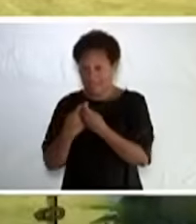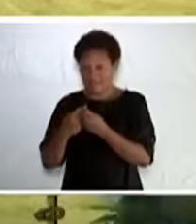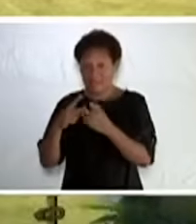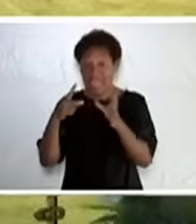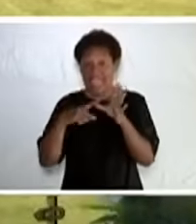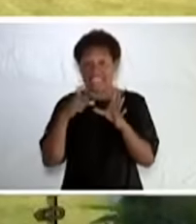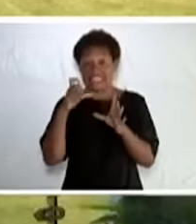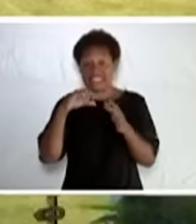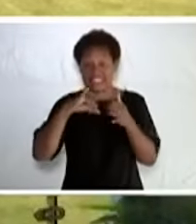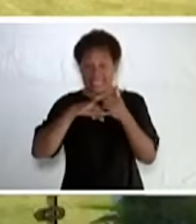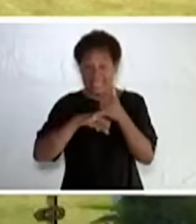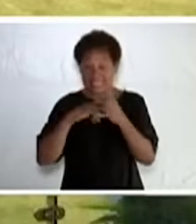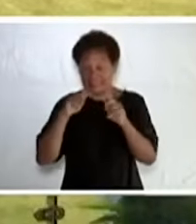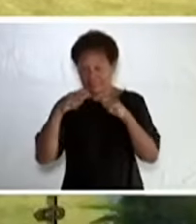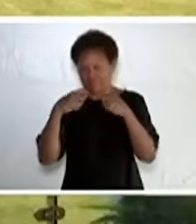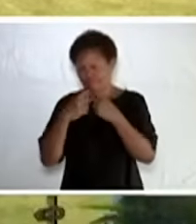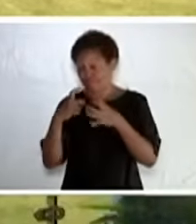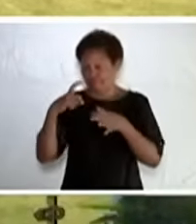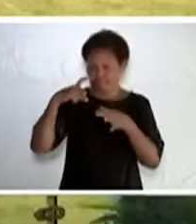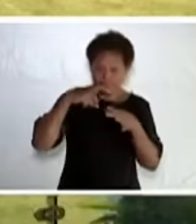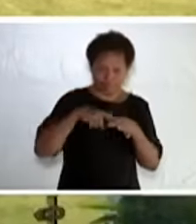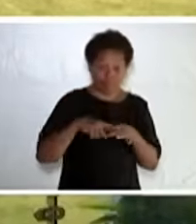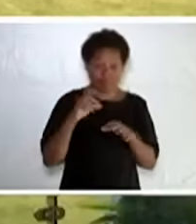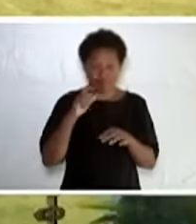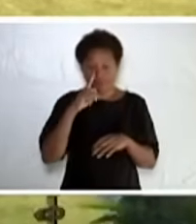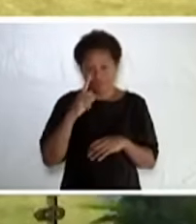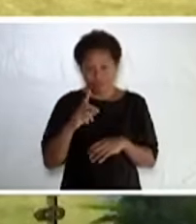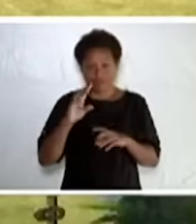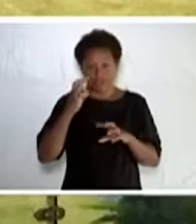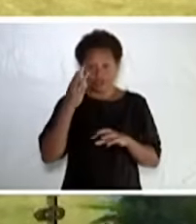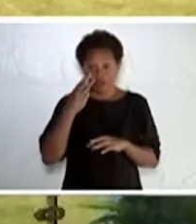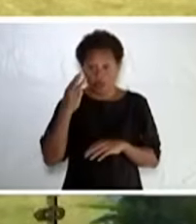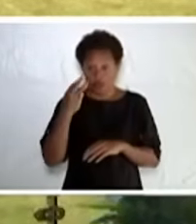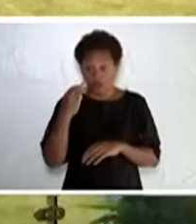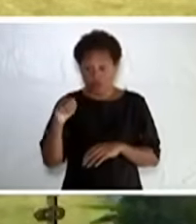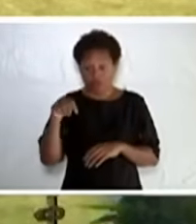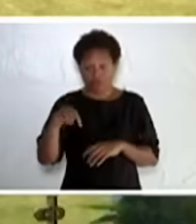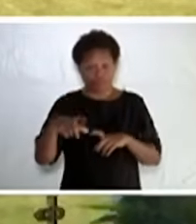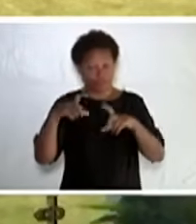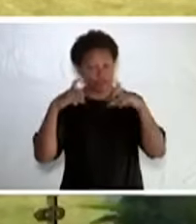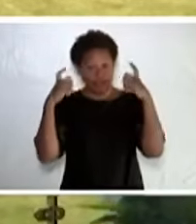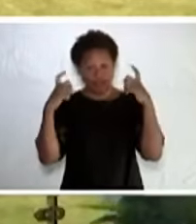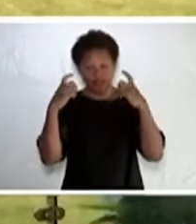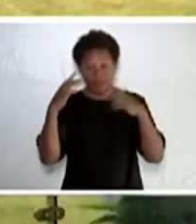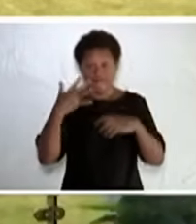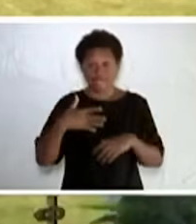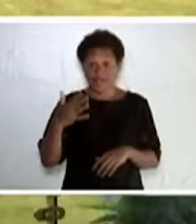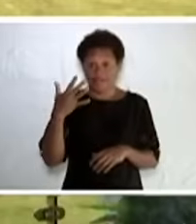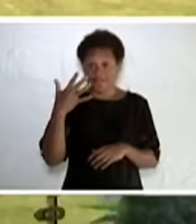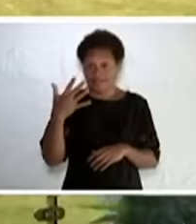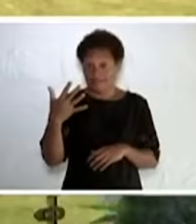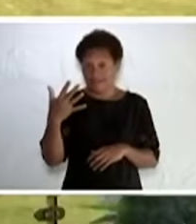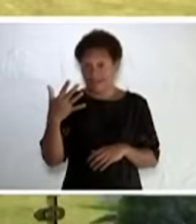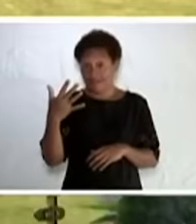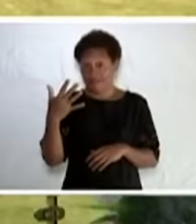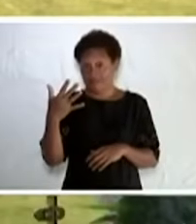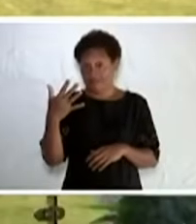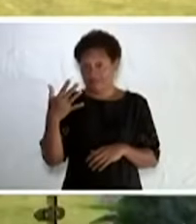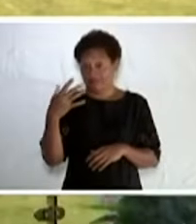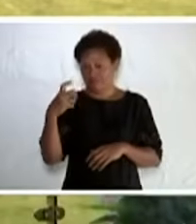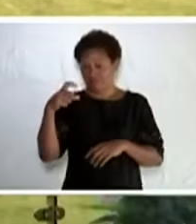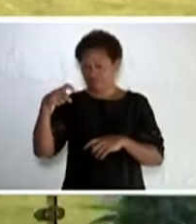students, all of who have come earlier to take their seat to witness this historic occasion. 55 years is such